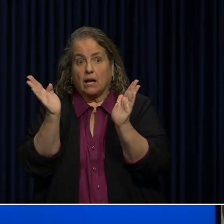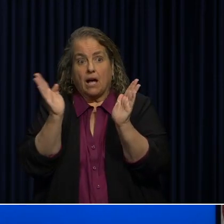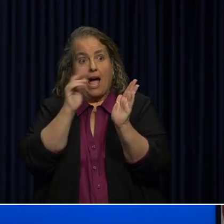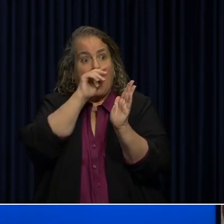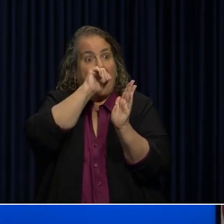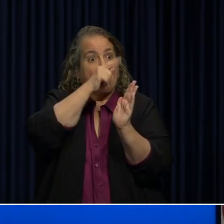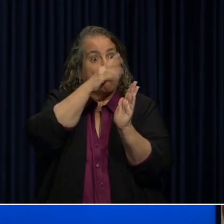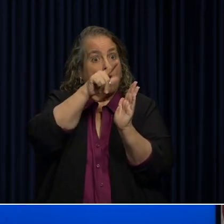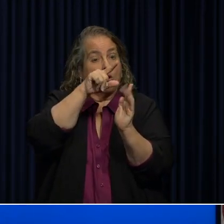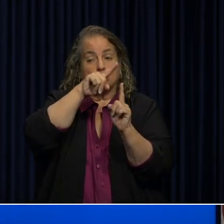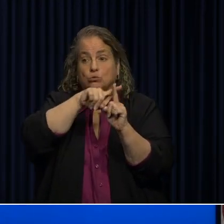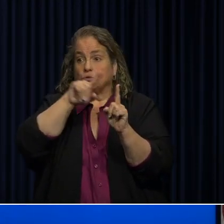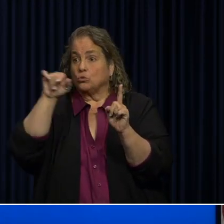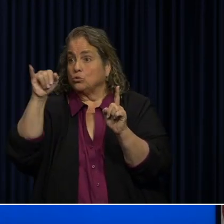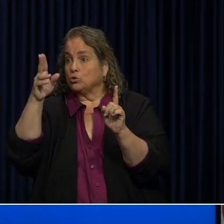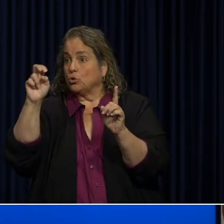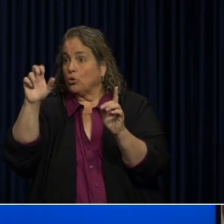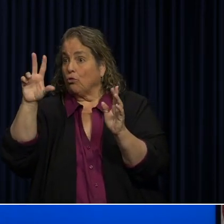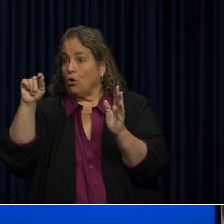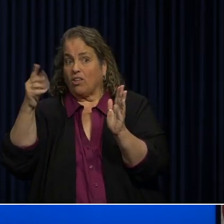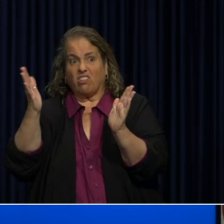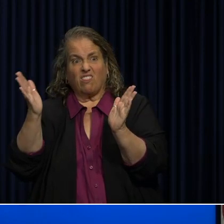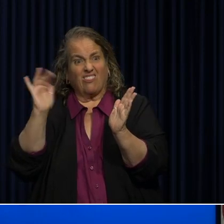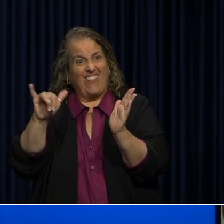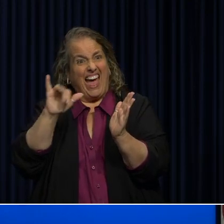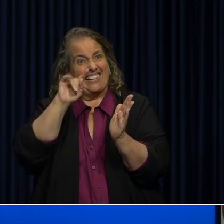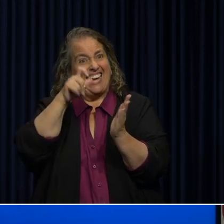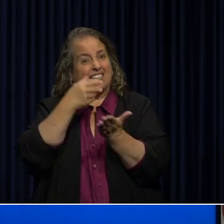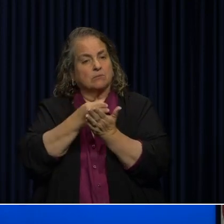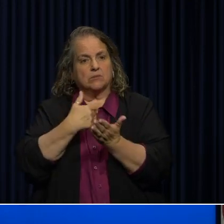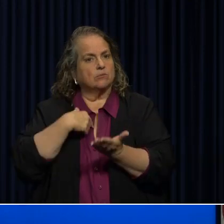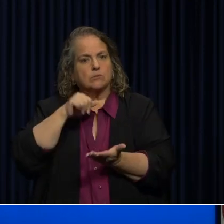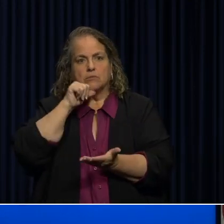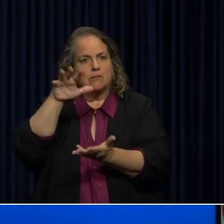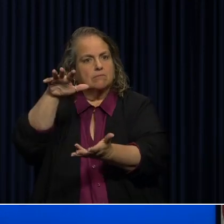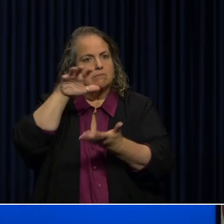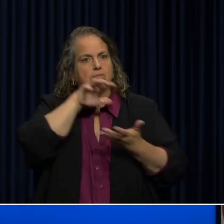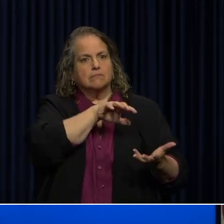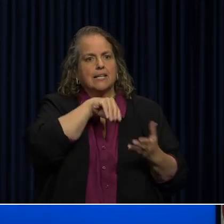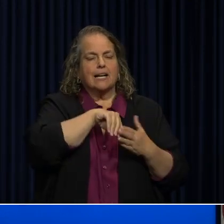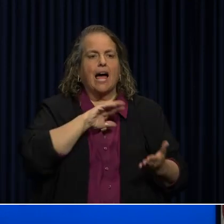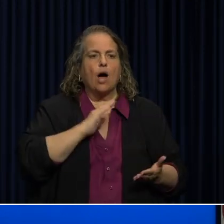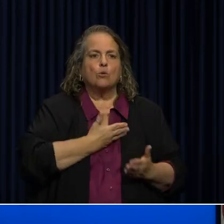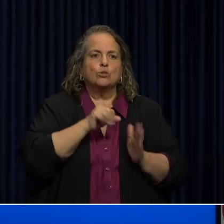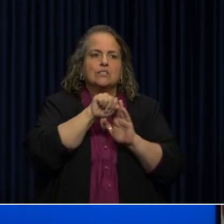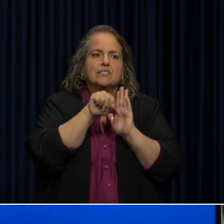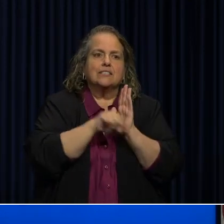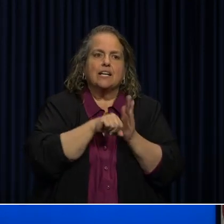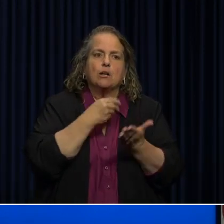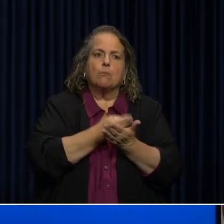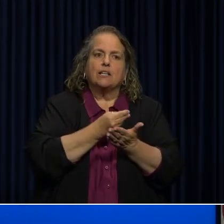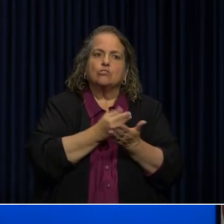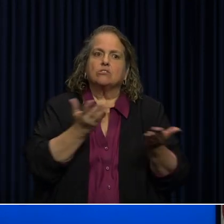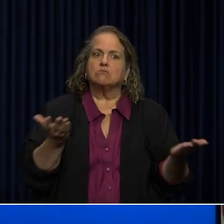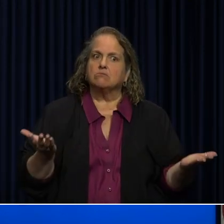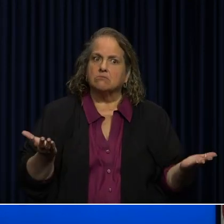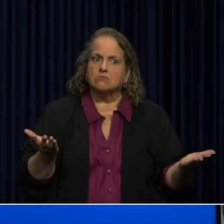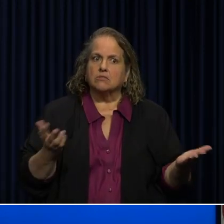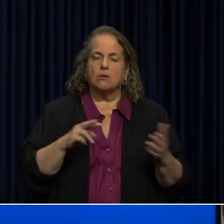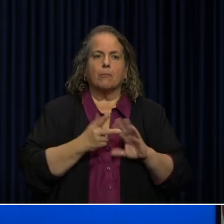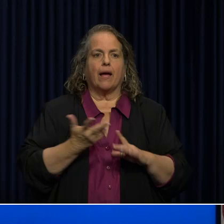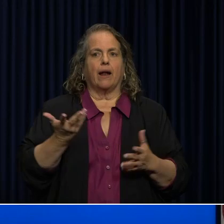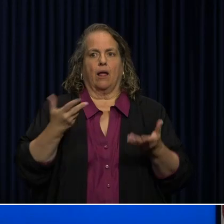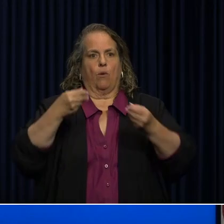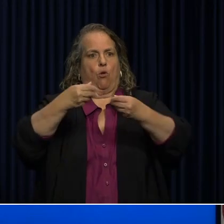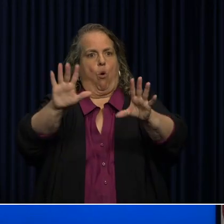Every single state and every single county and every single city will tell you that without significant federal aid directly to